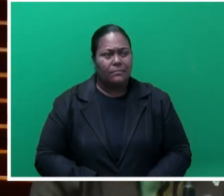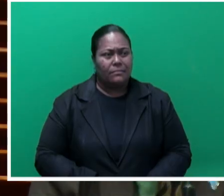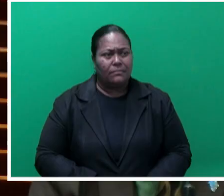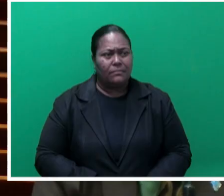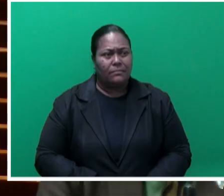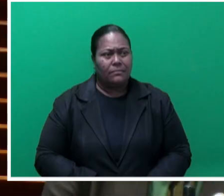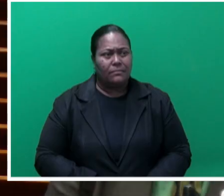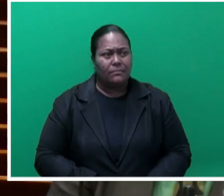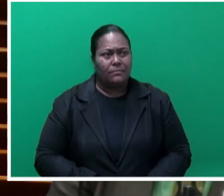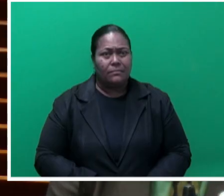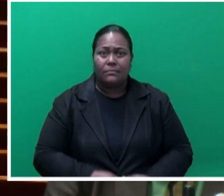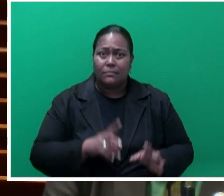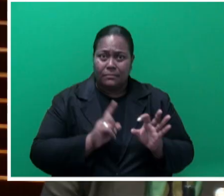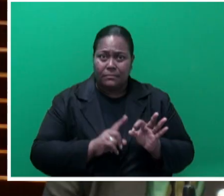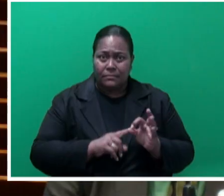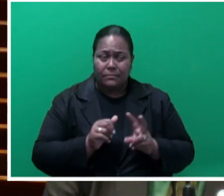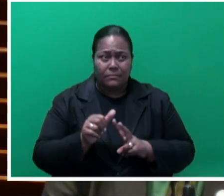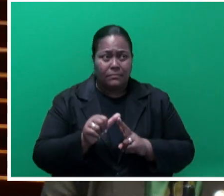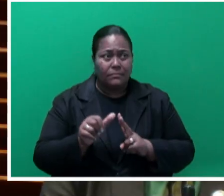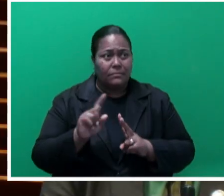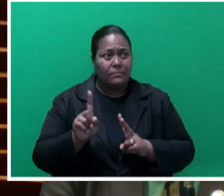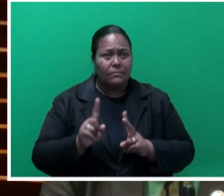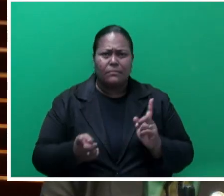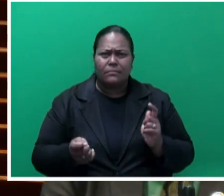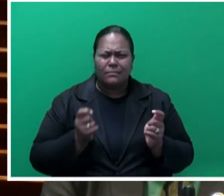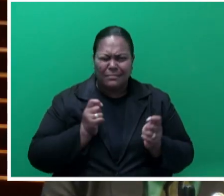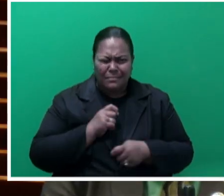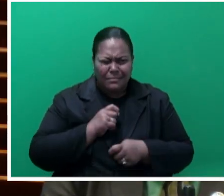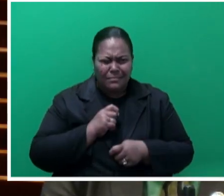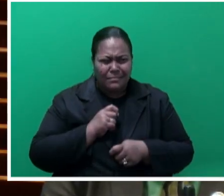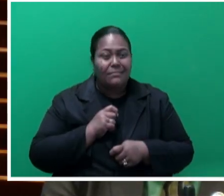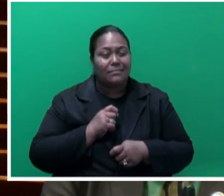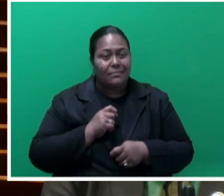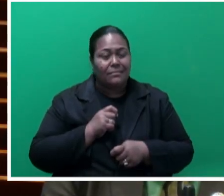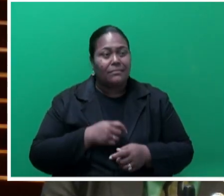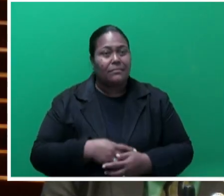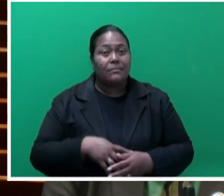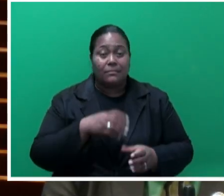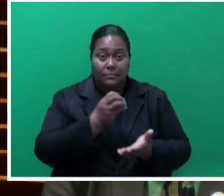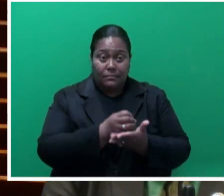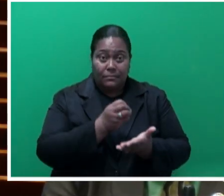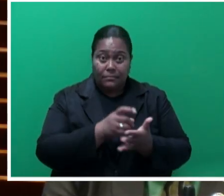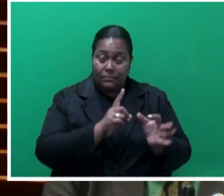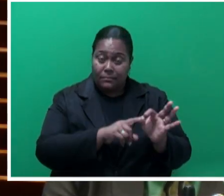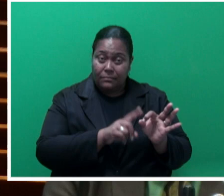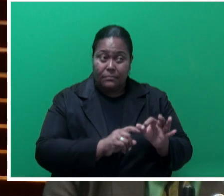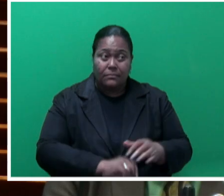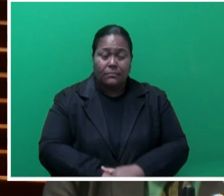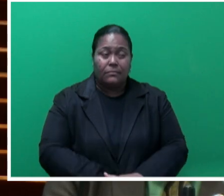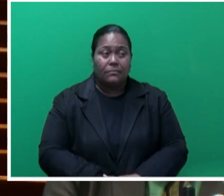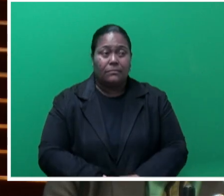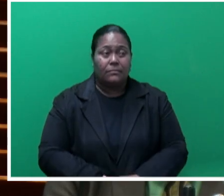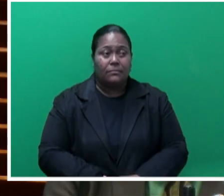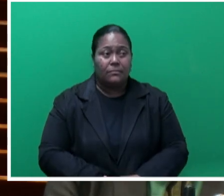the nature of the question has also been changed a bit. The original